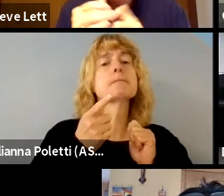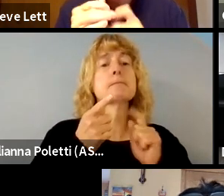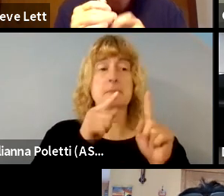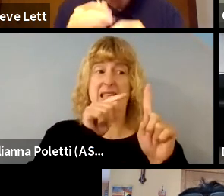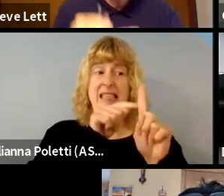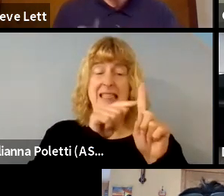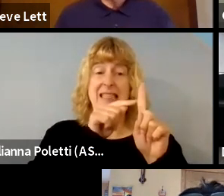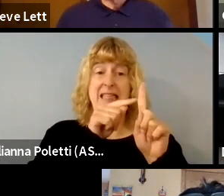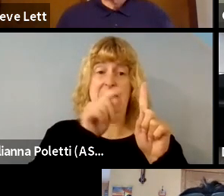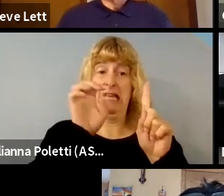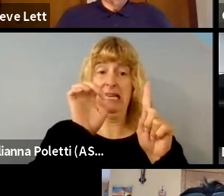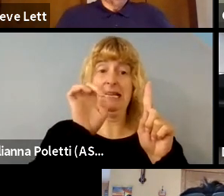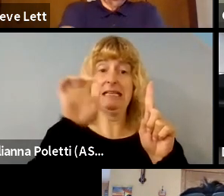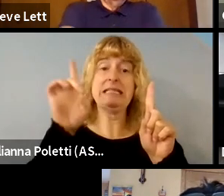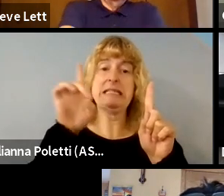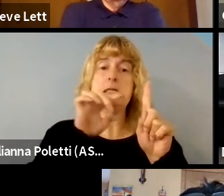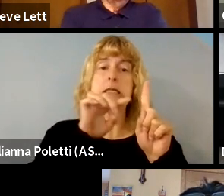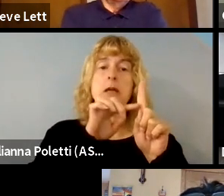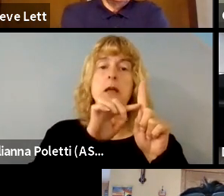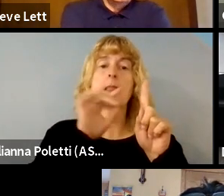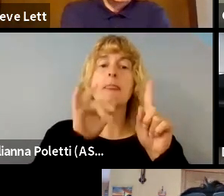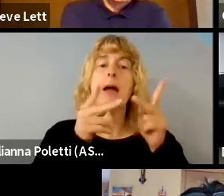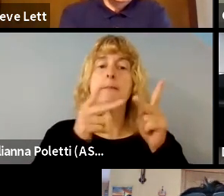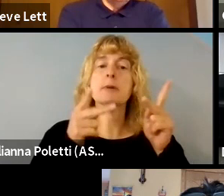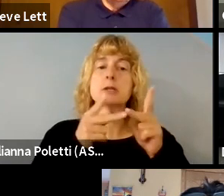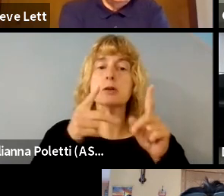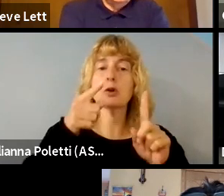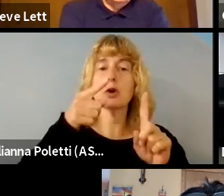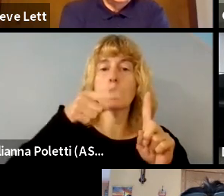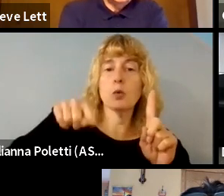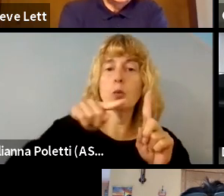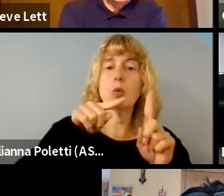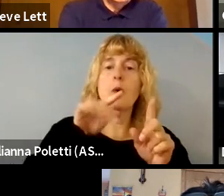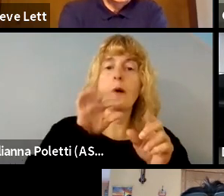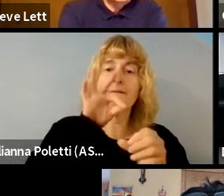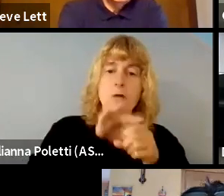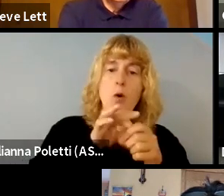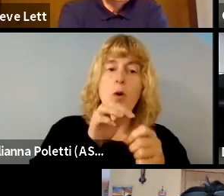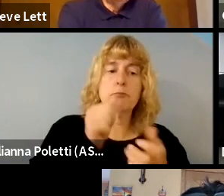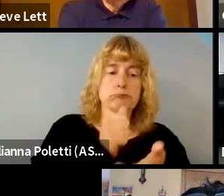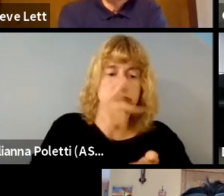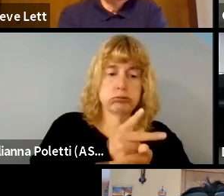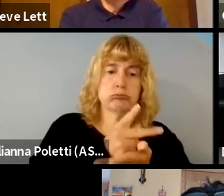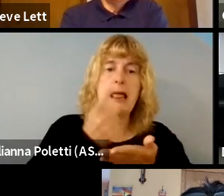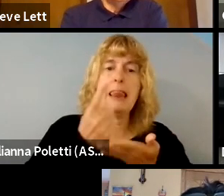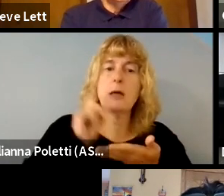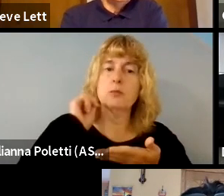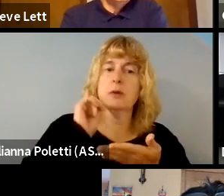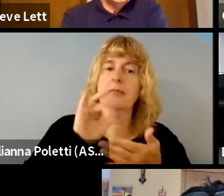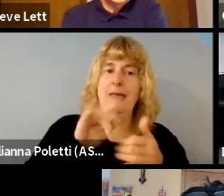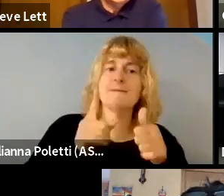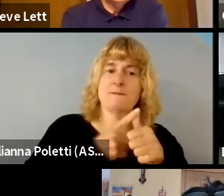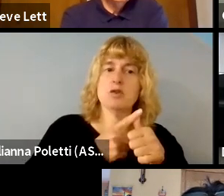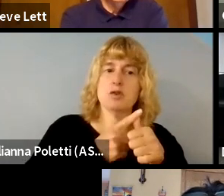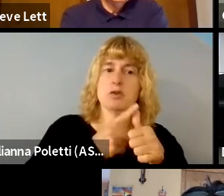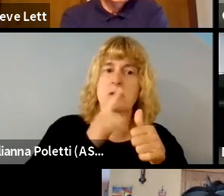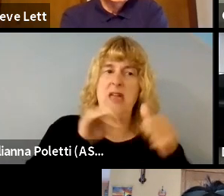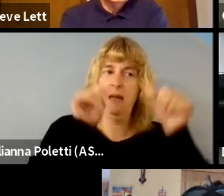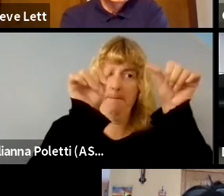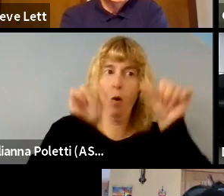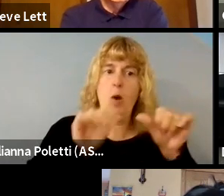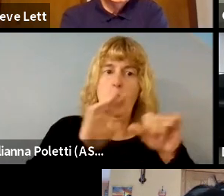The executive director is the position that you all voted on and approved last week, the first one, which is posted online